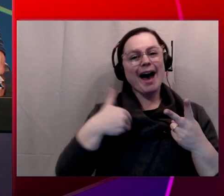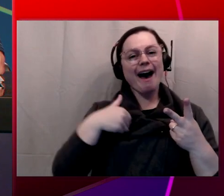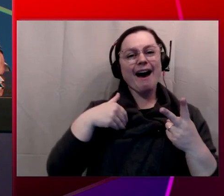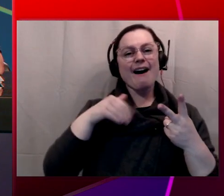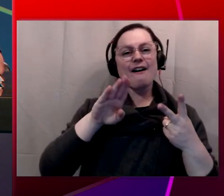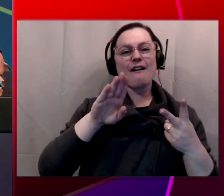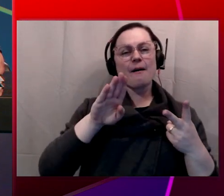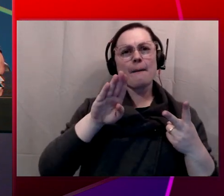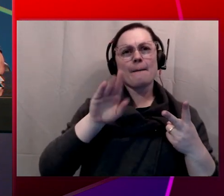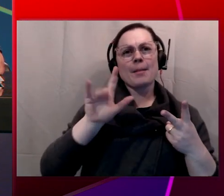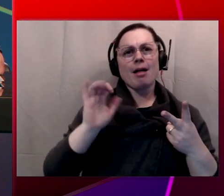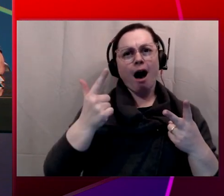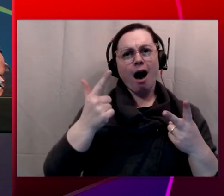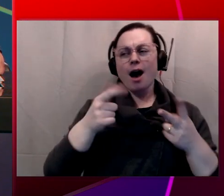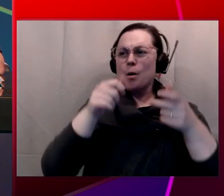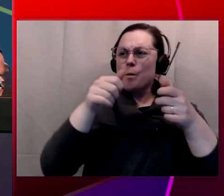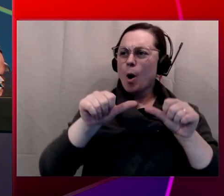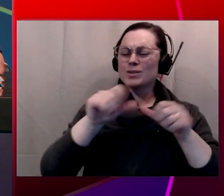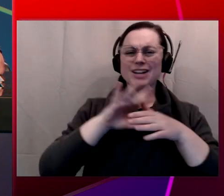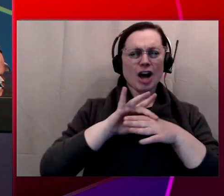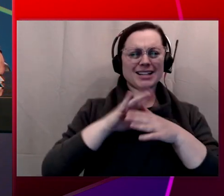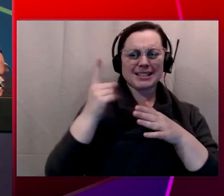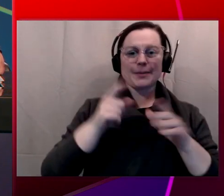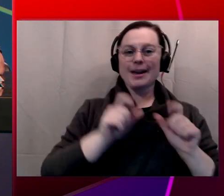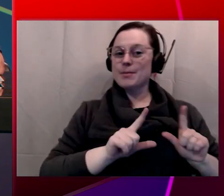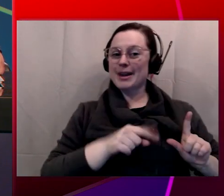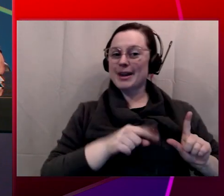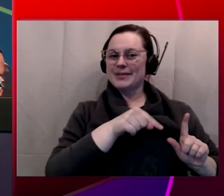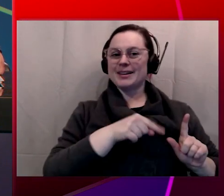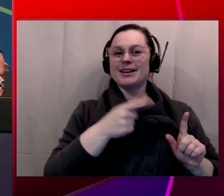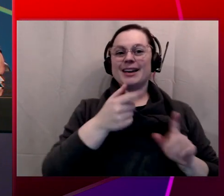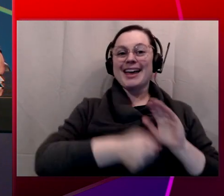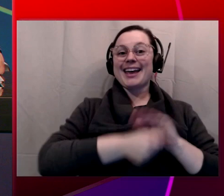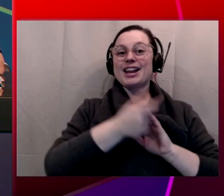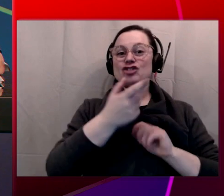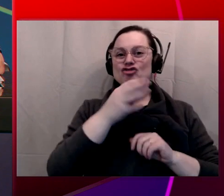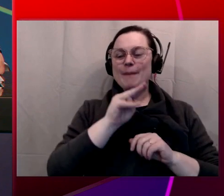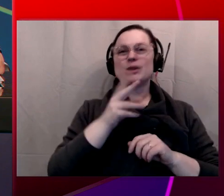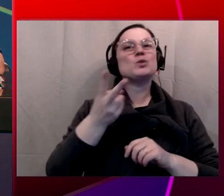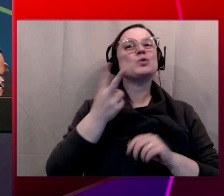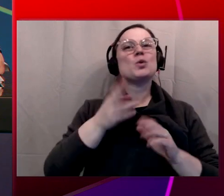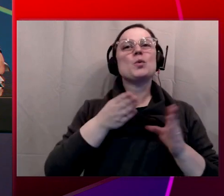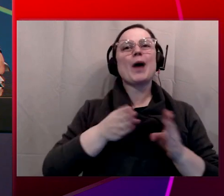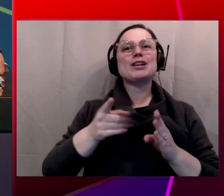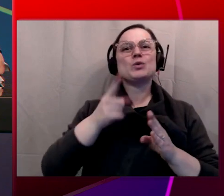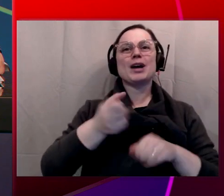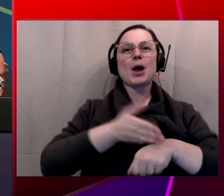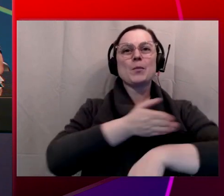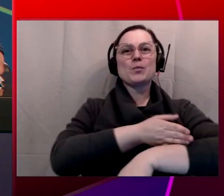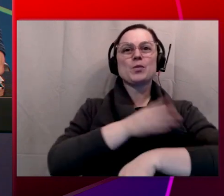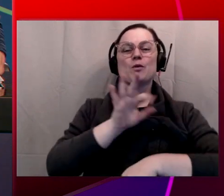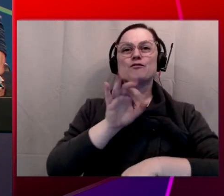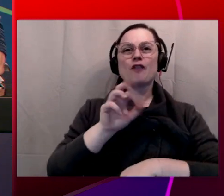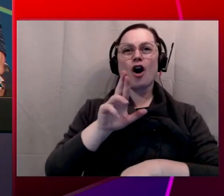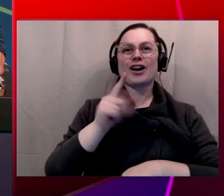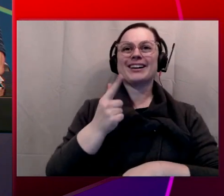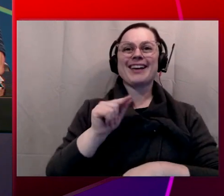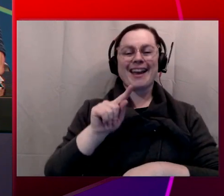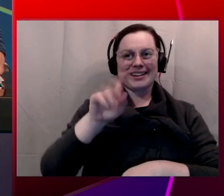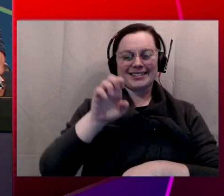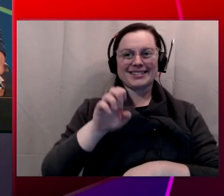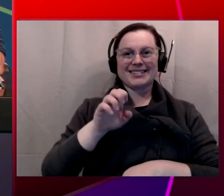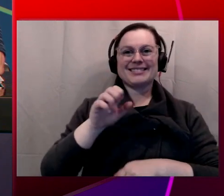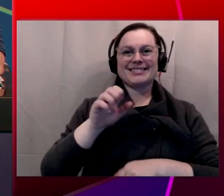post or this content. I have it pulled up here. A hidden gem: 2 ways to improve AWS Fargate container launch times. Yeah. So